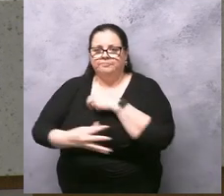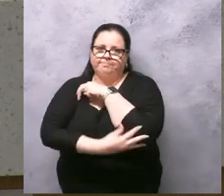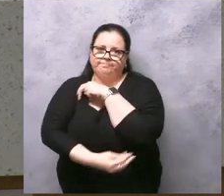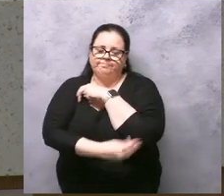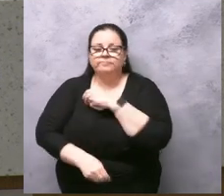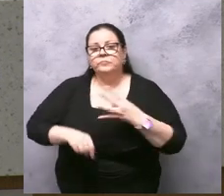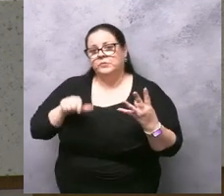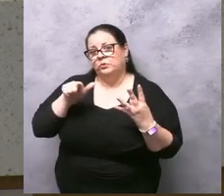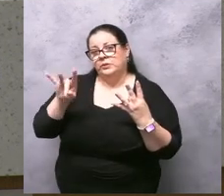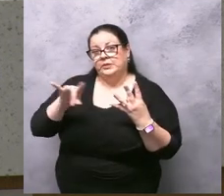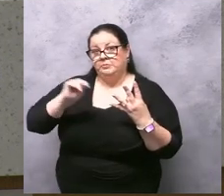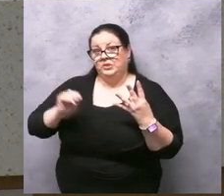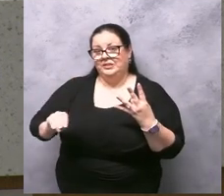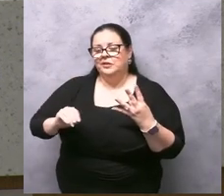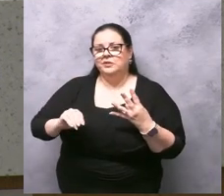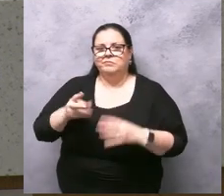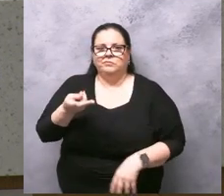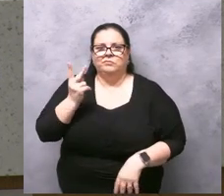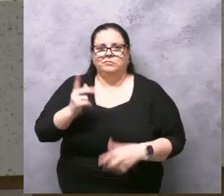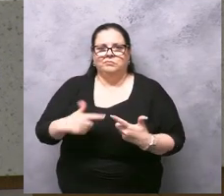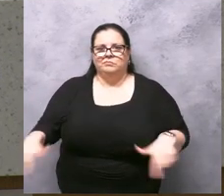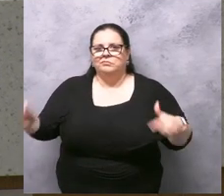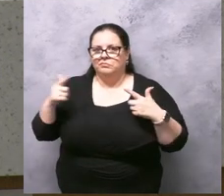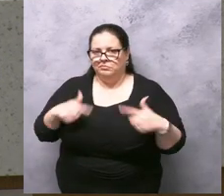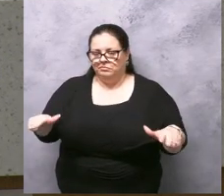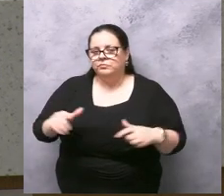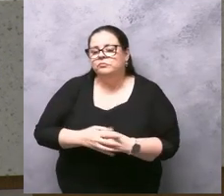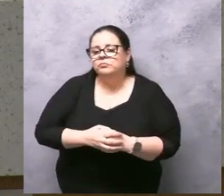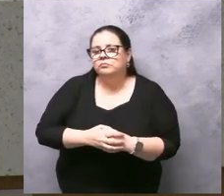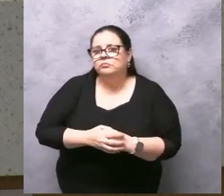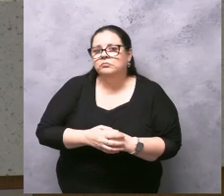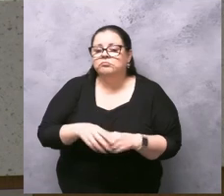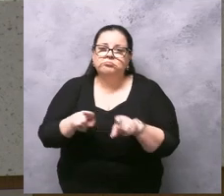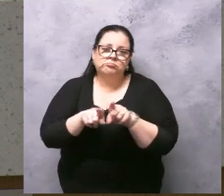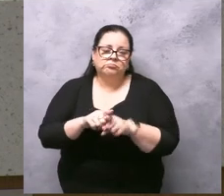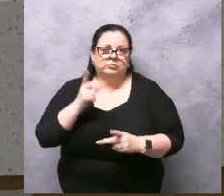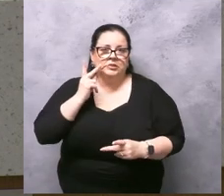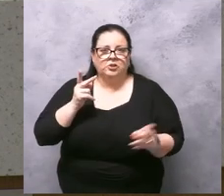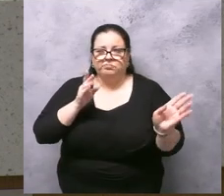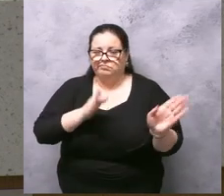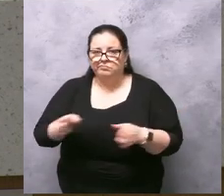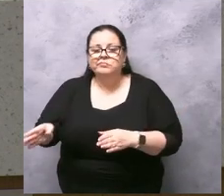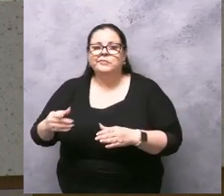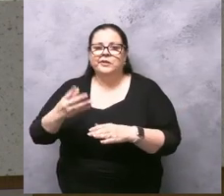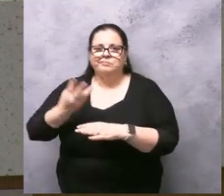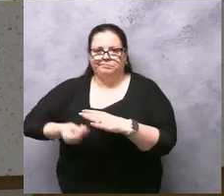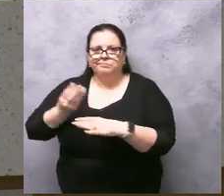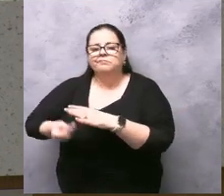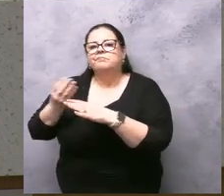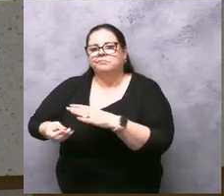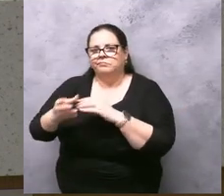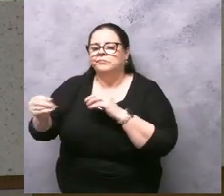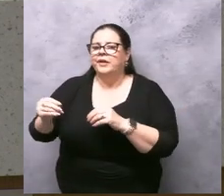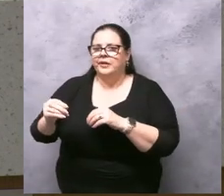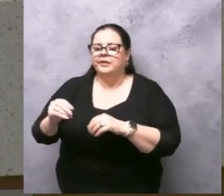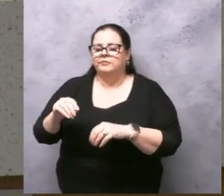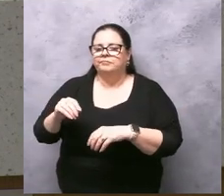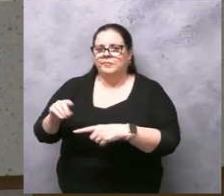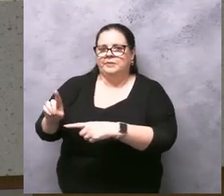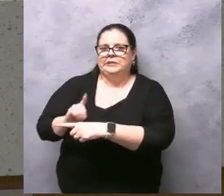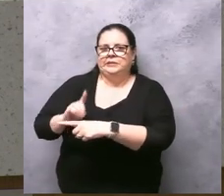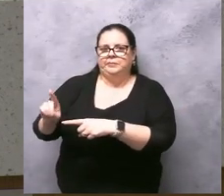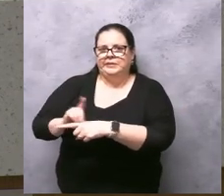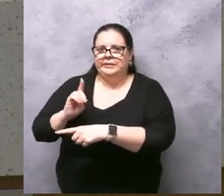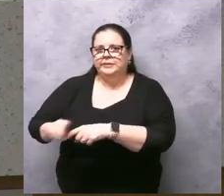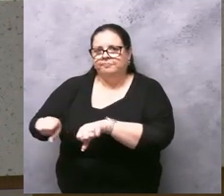and 28% of them were bilingual. We also saw a pattern with higher absences and a number of discipline infractions, and you were